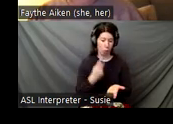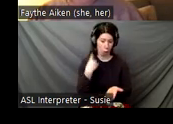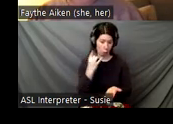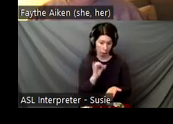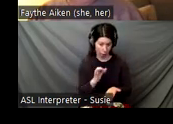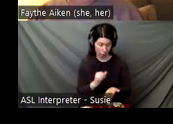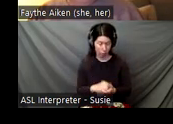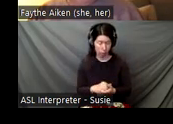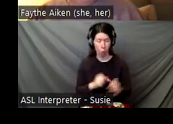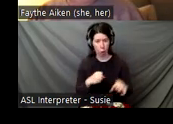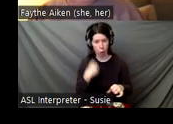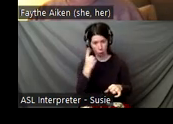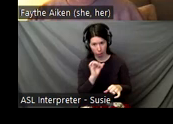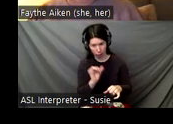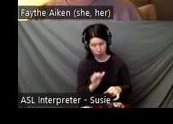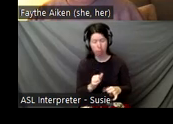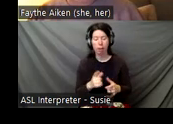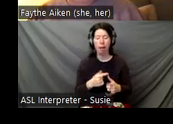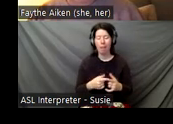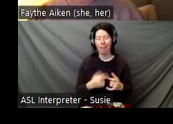finally, sort of what's the